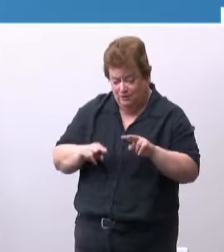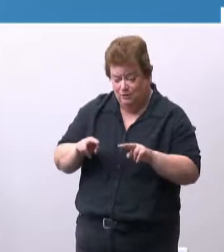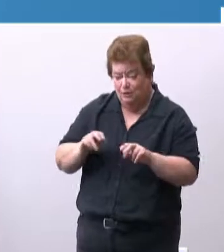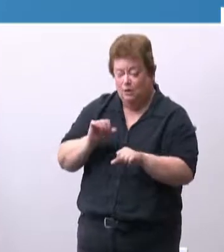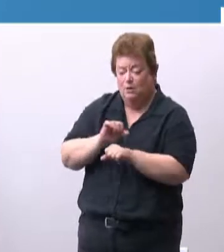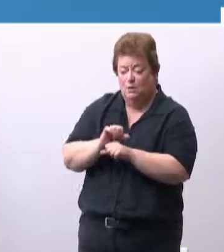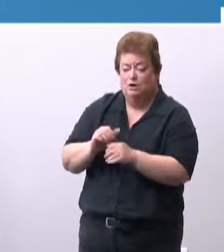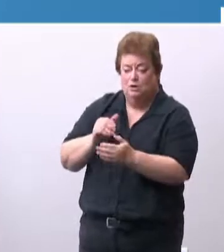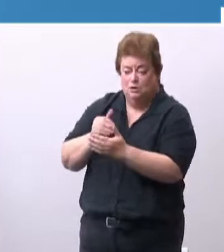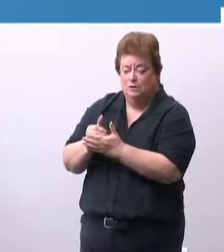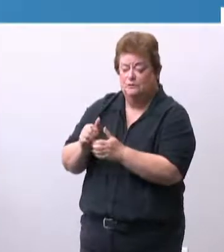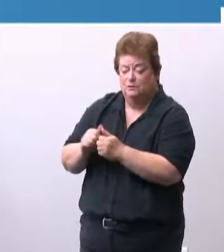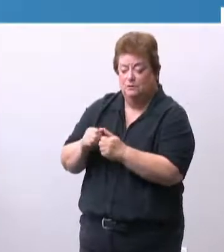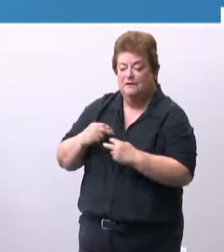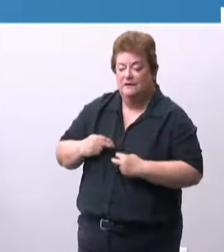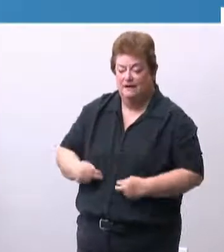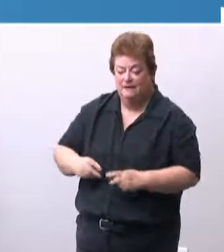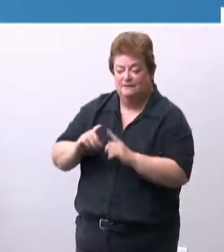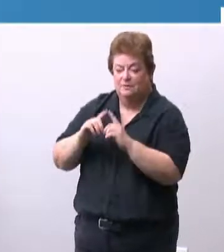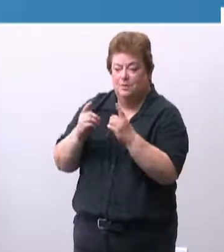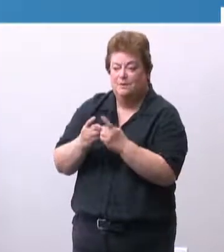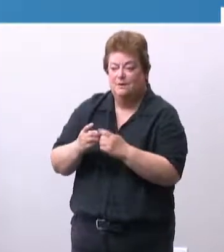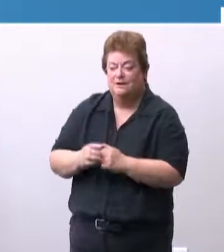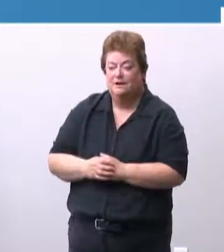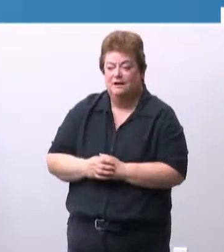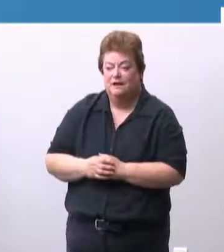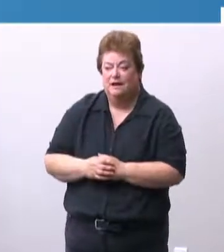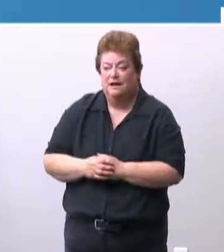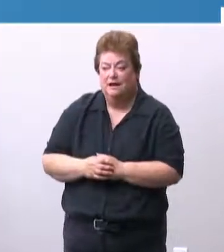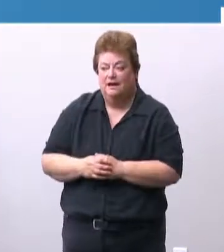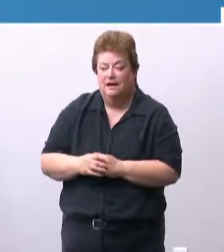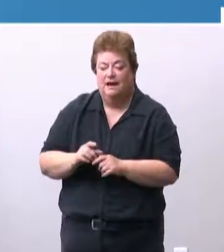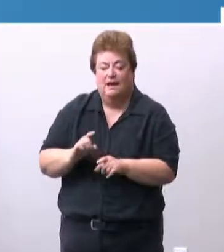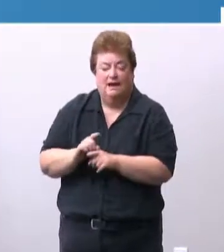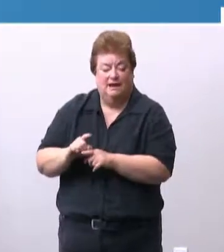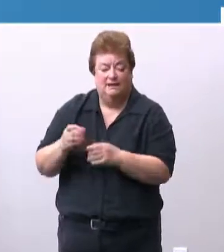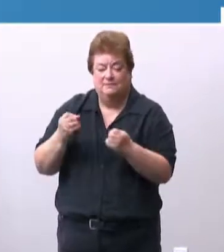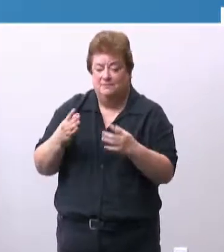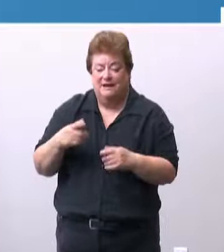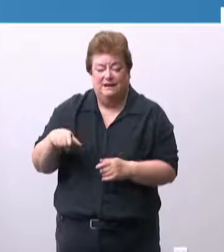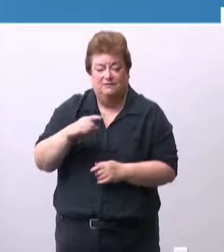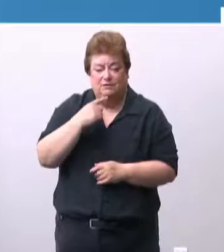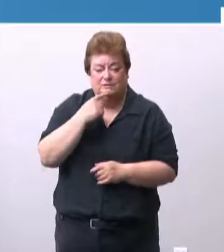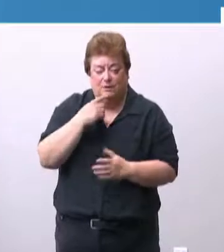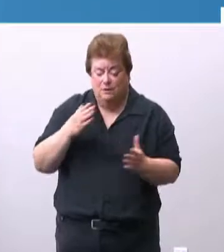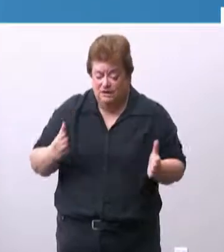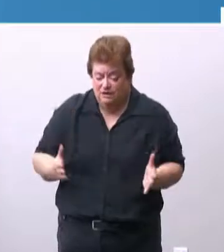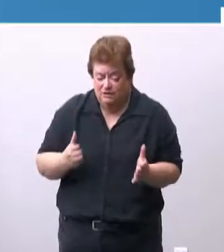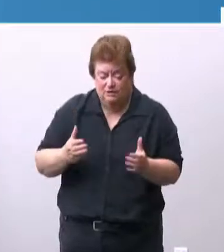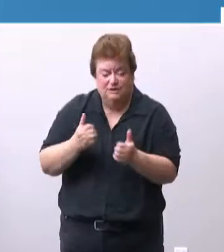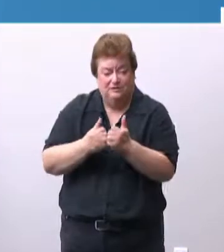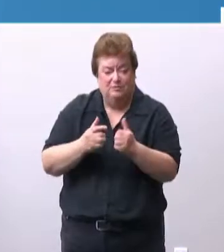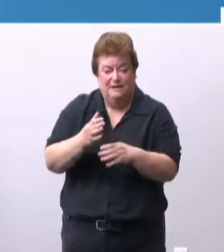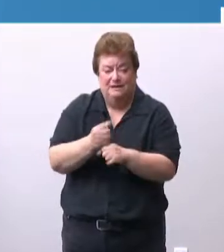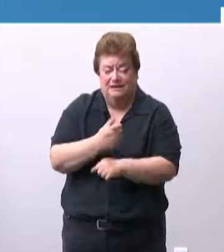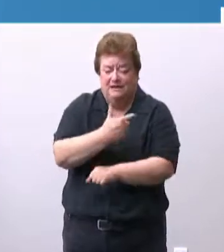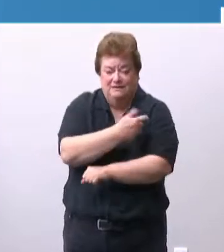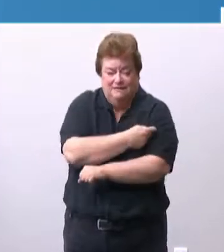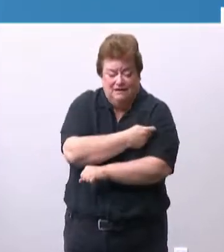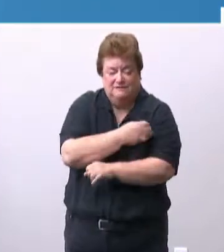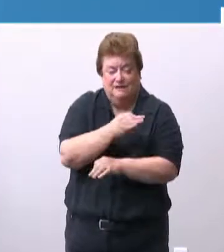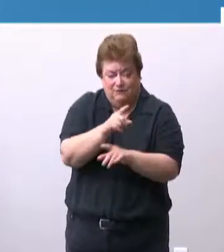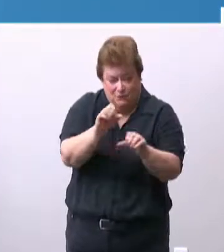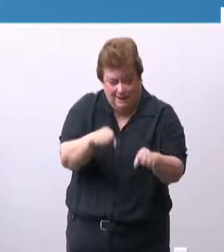with the Lincoln Lancaster Health Department. And as many have said, we encourage everybody to get a vaccine if they're eligible to